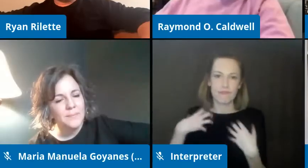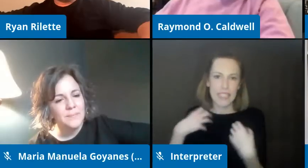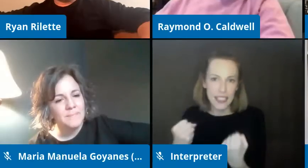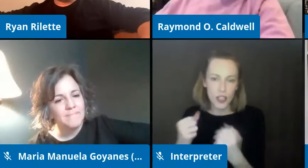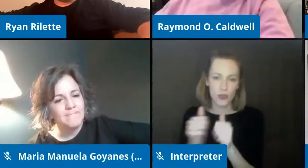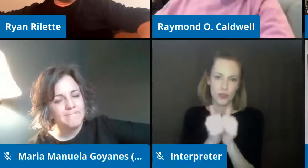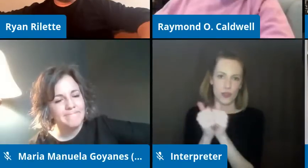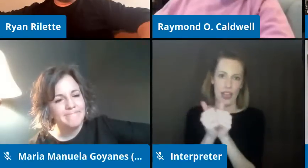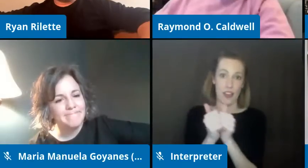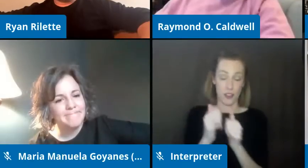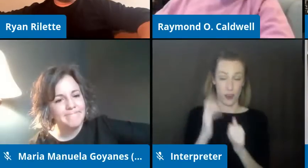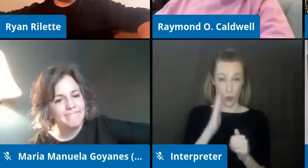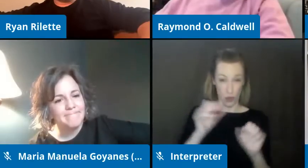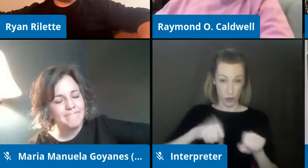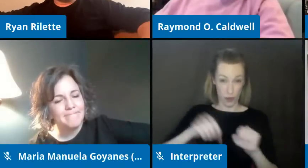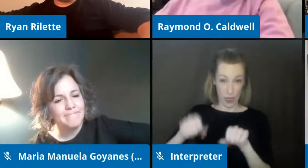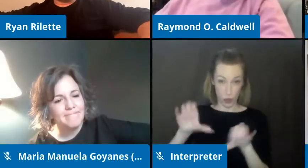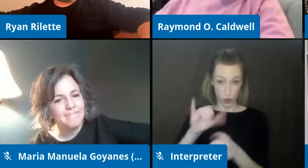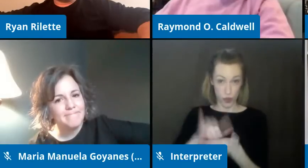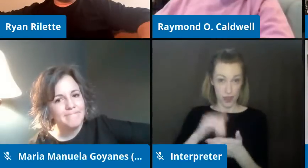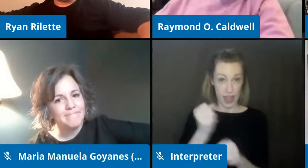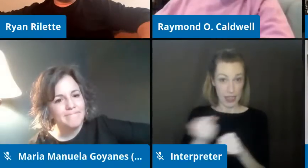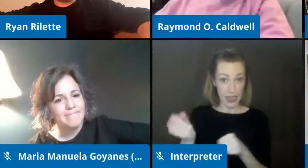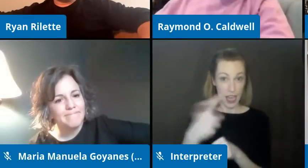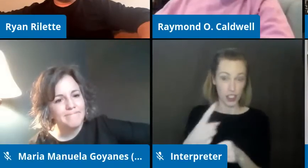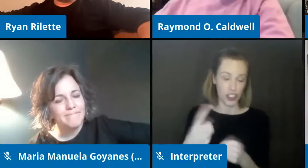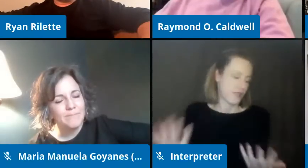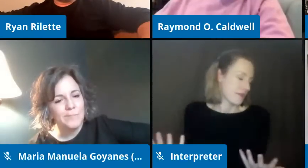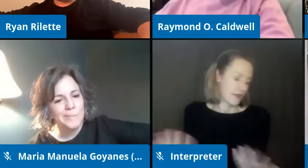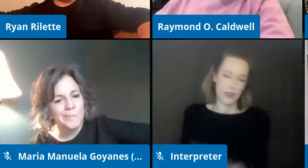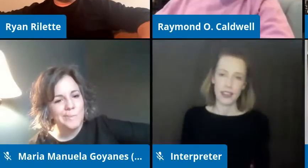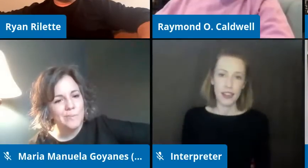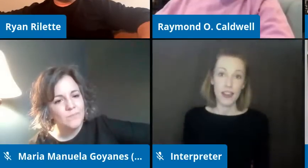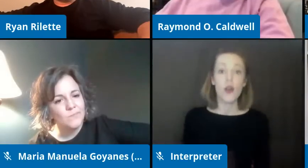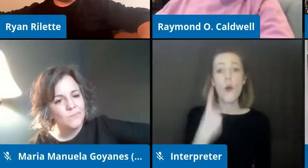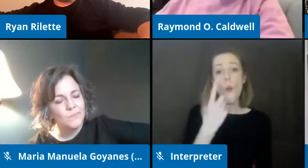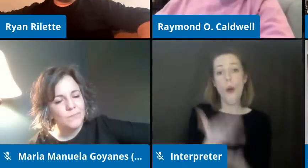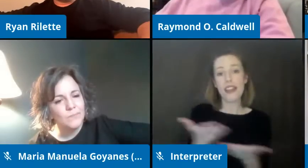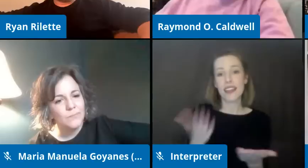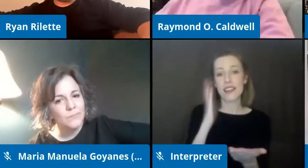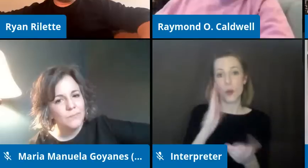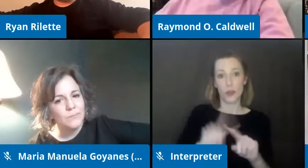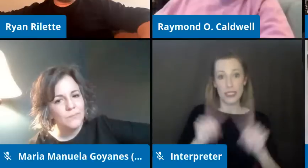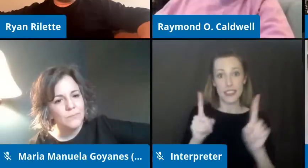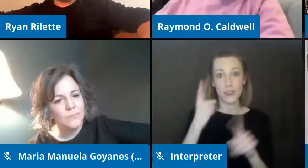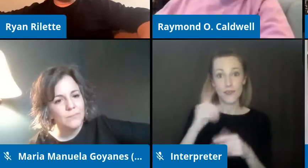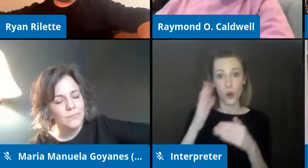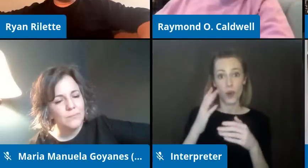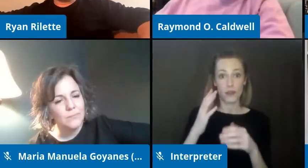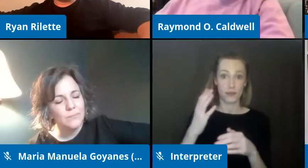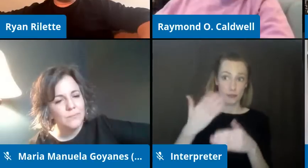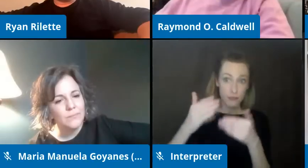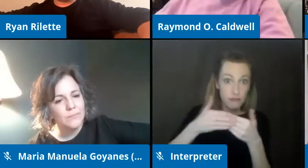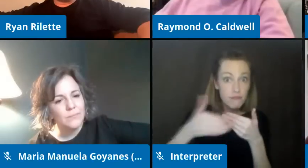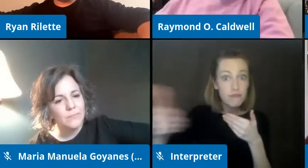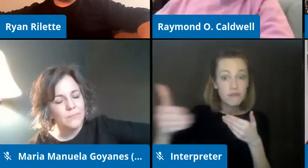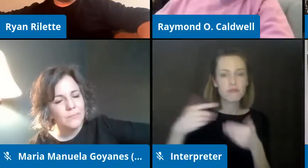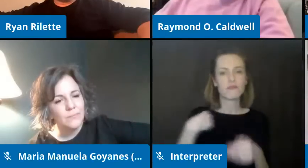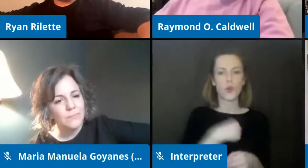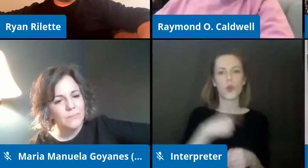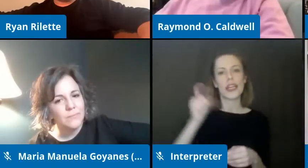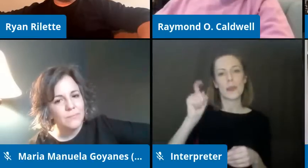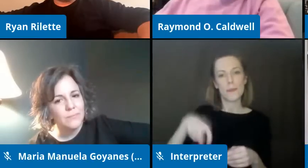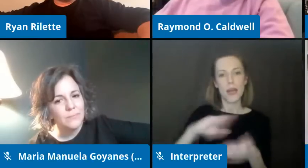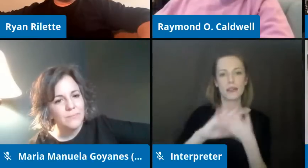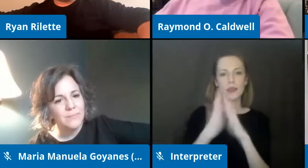do think that one thing that's going to change about how we move forward is we are going to be forced to be more nimble in thinking about, can that play be